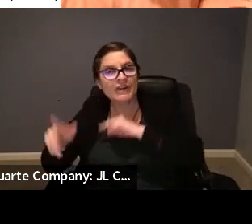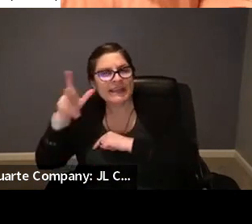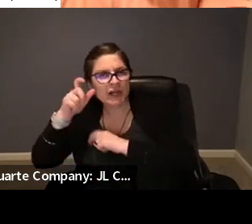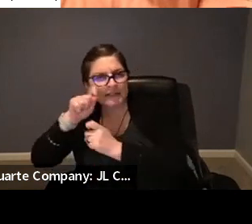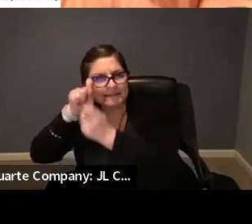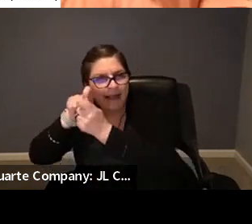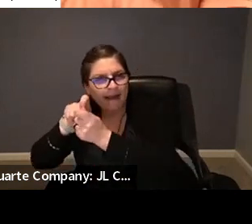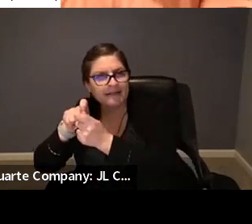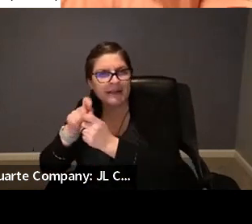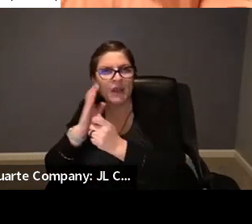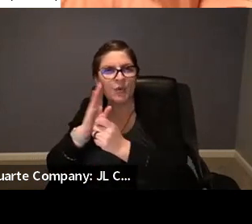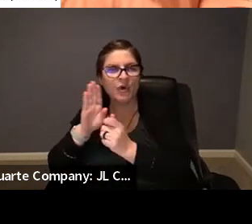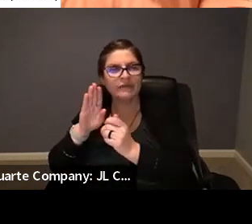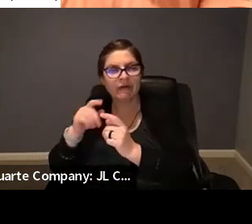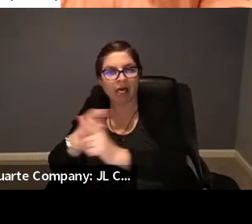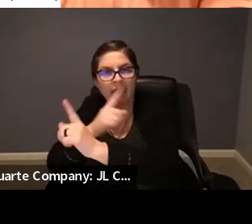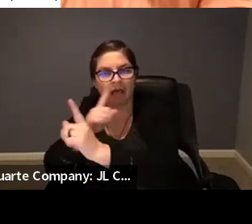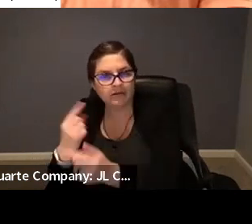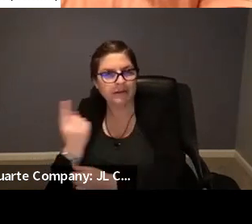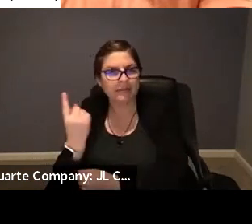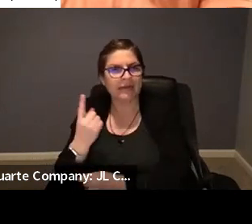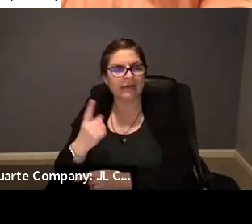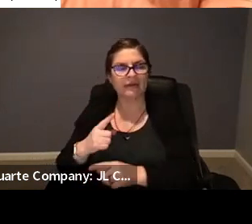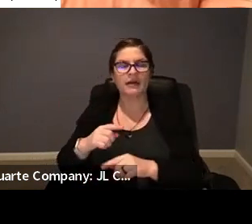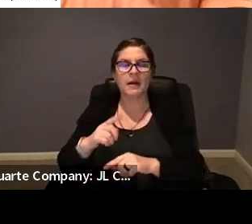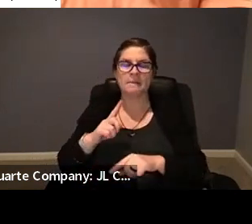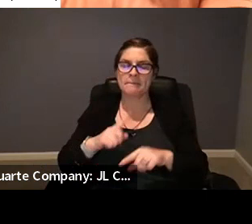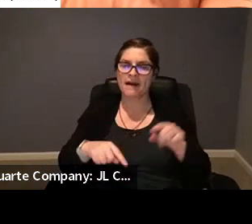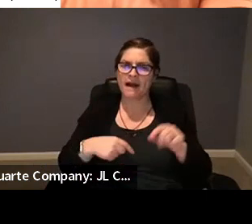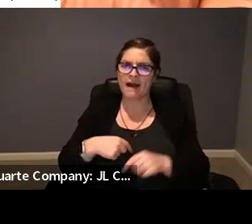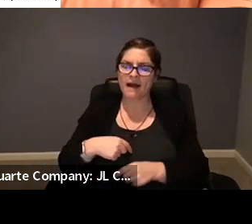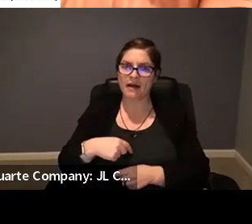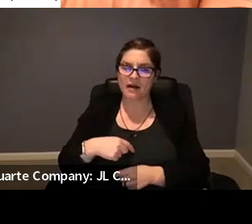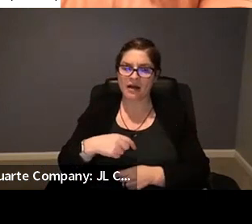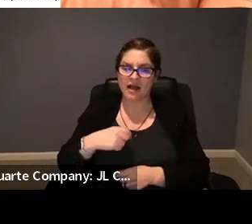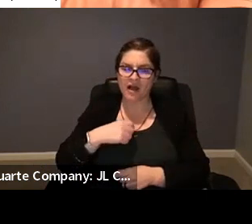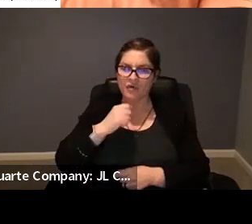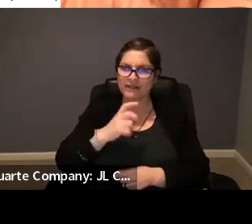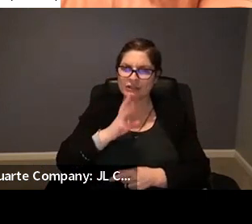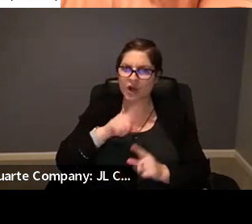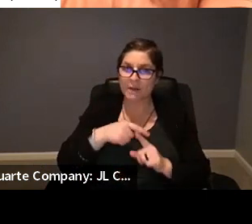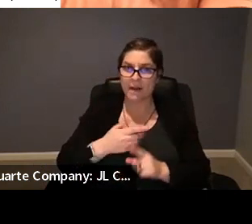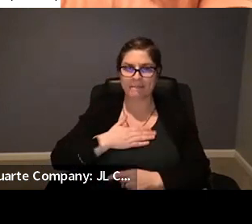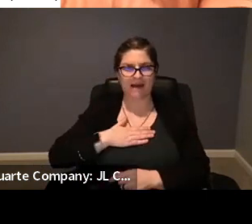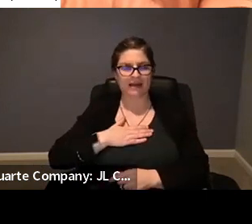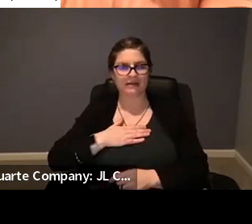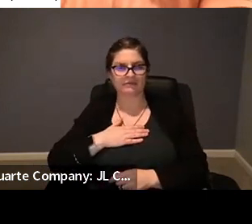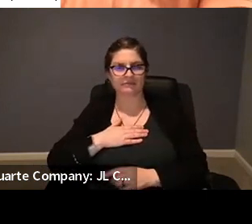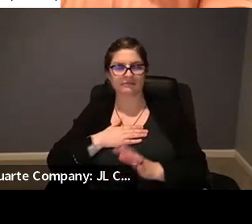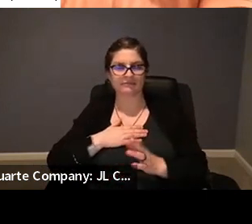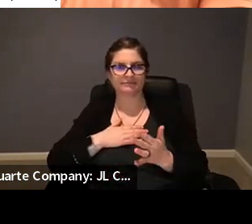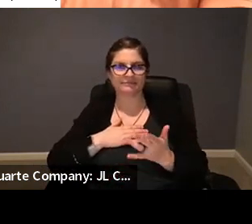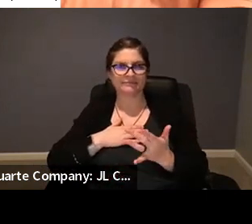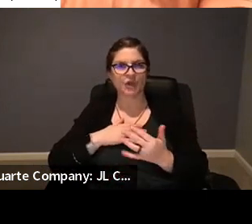the music. And I said, you know, I don't really talk about my sexuality,